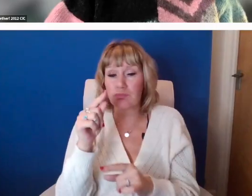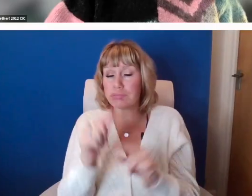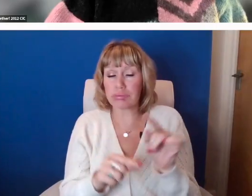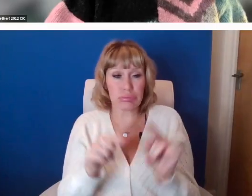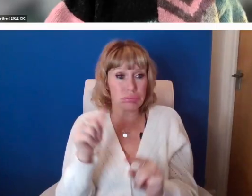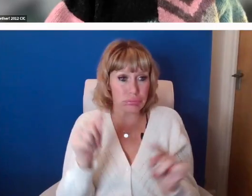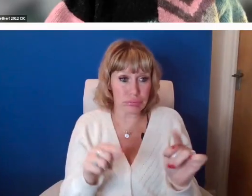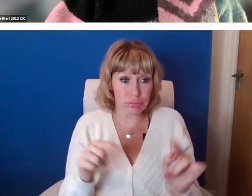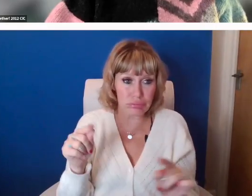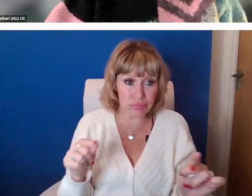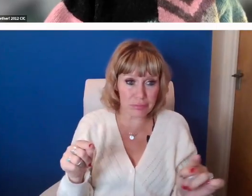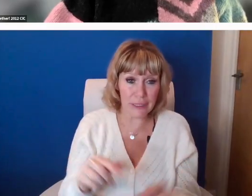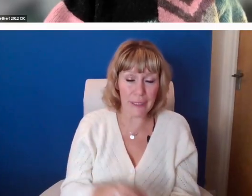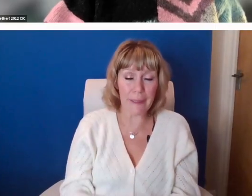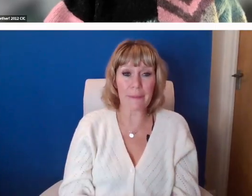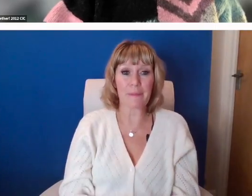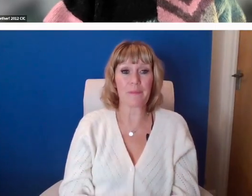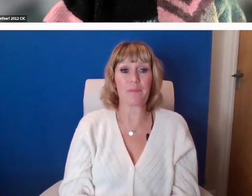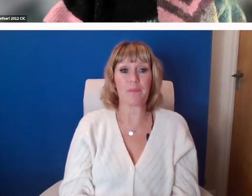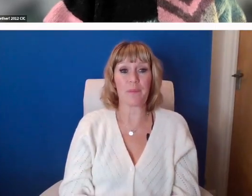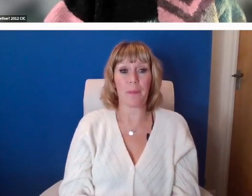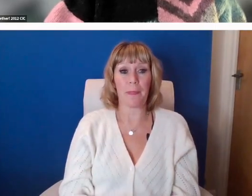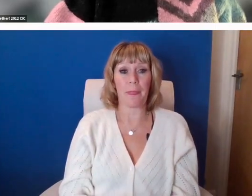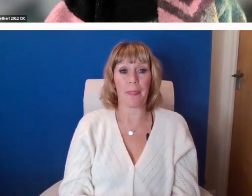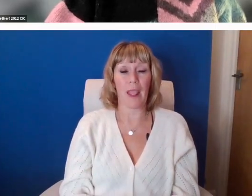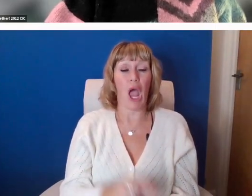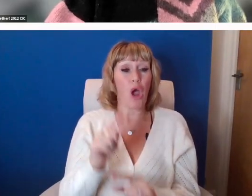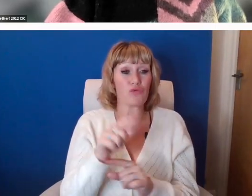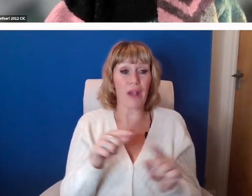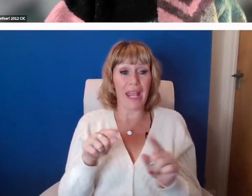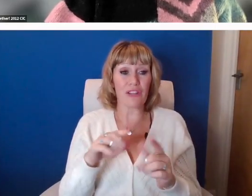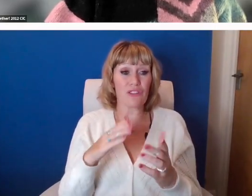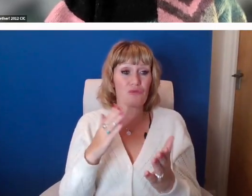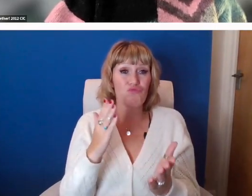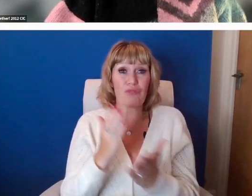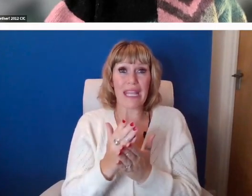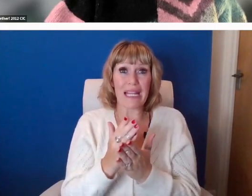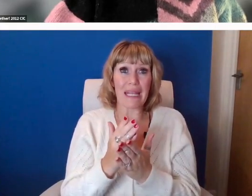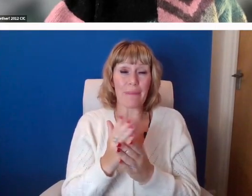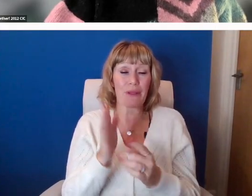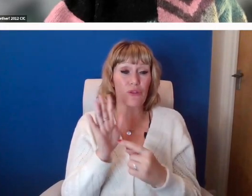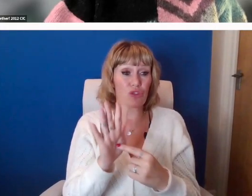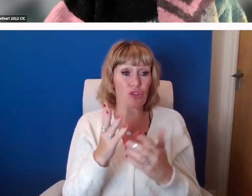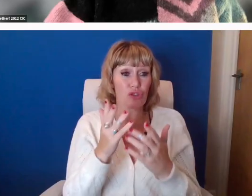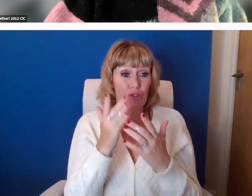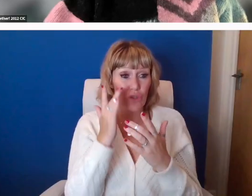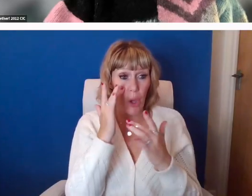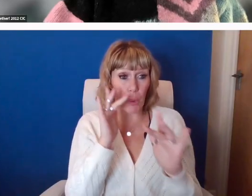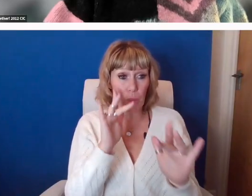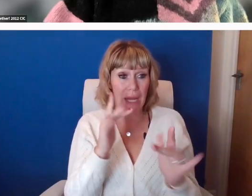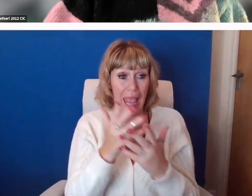say, not that, a range that hasn't been reflected elsewhere.